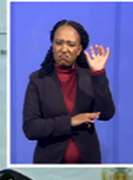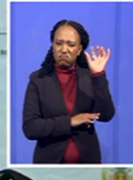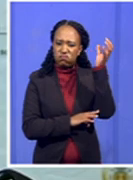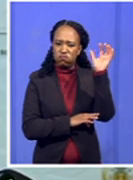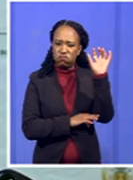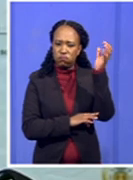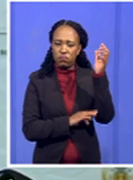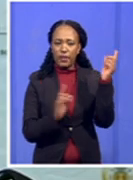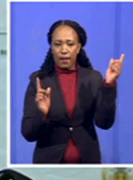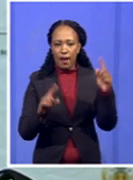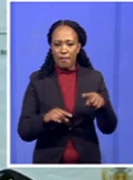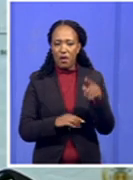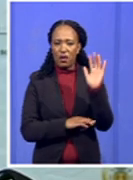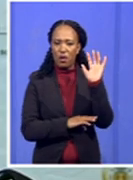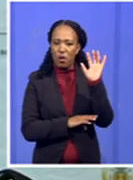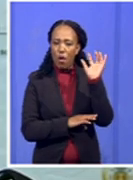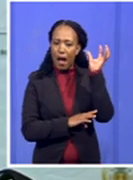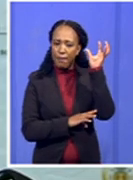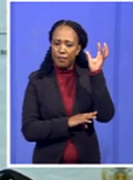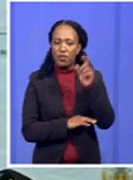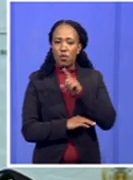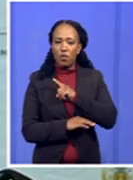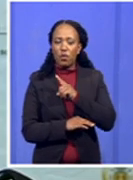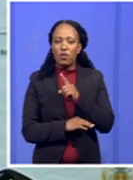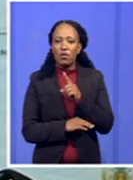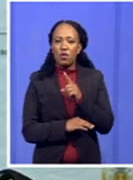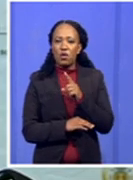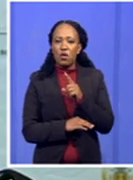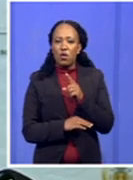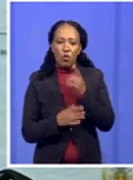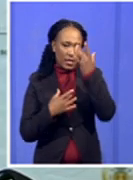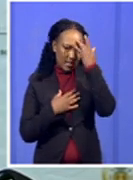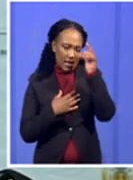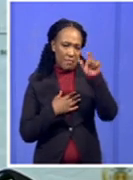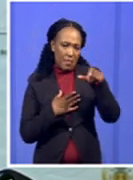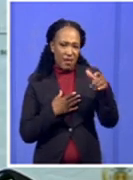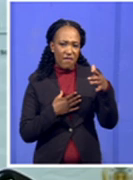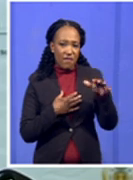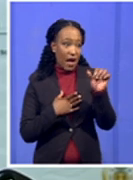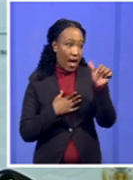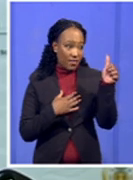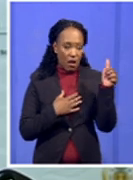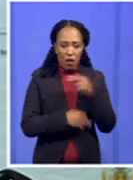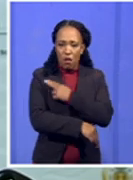do need a CT scan with patients who have not been processed anywhere else.